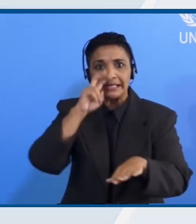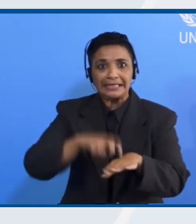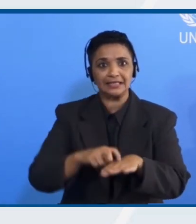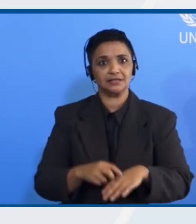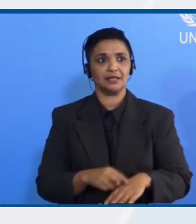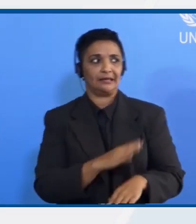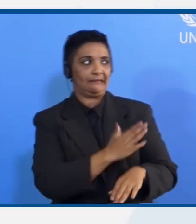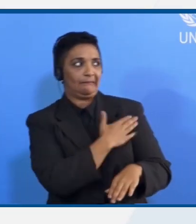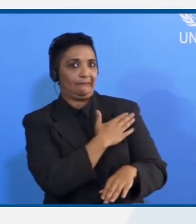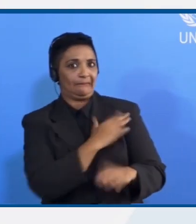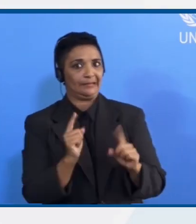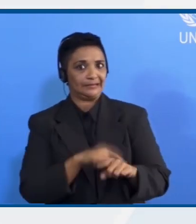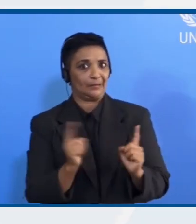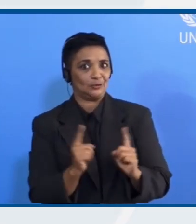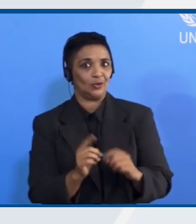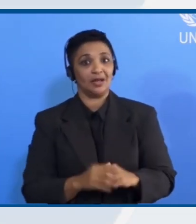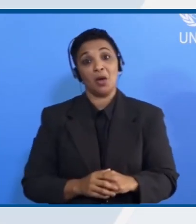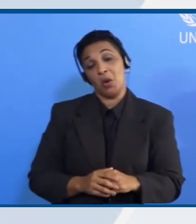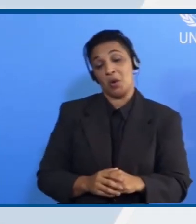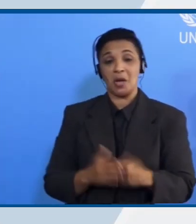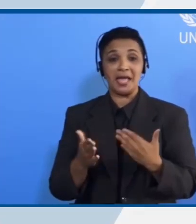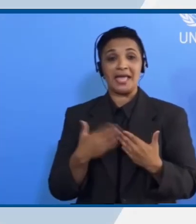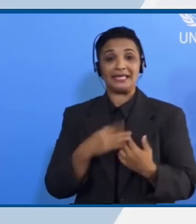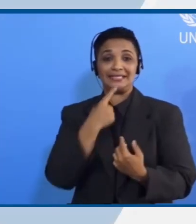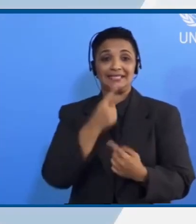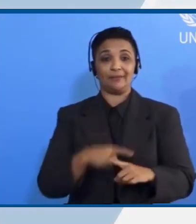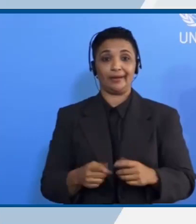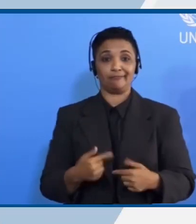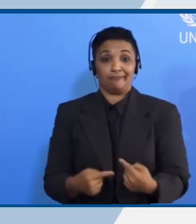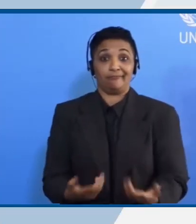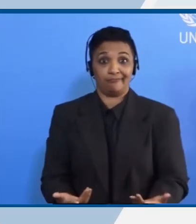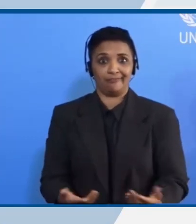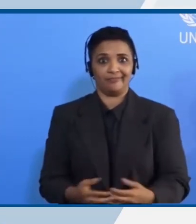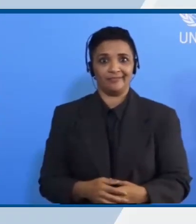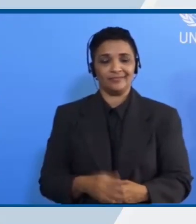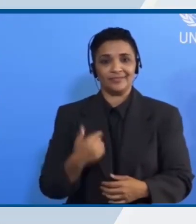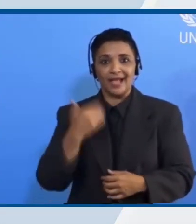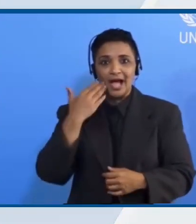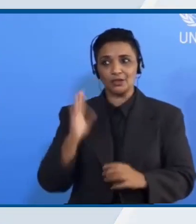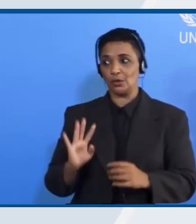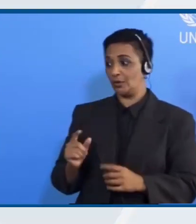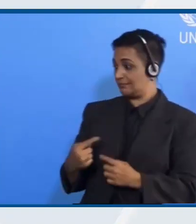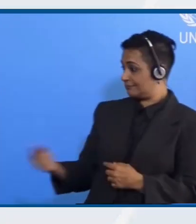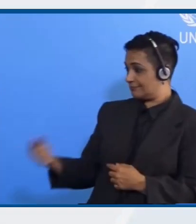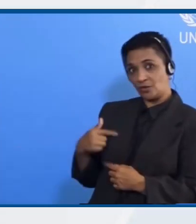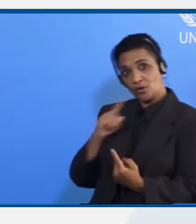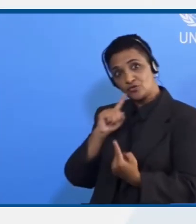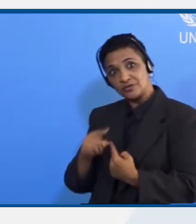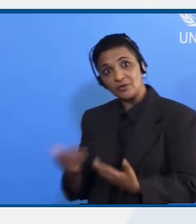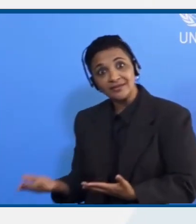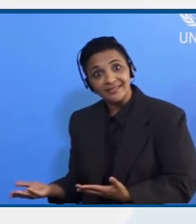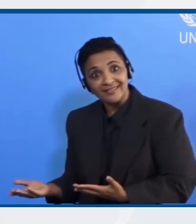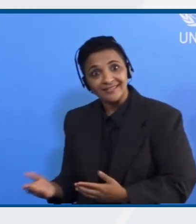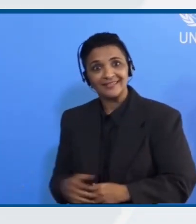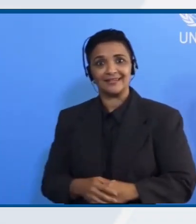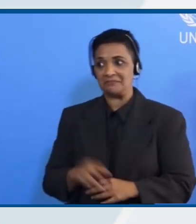funding. Okay, yeah. Easy said, but we've been trying, isn't it? Done, yeah. I don't know if on this side of the table anybody would like to address these questions. Let